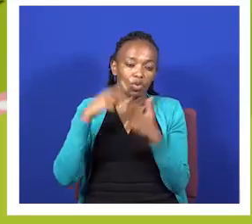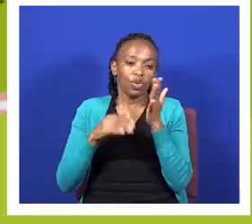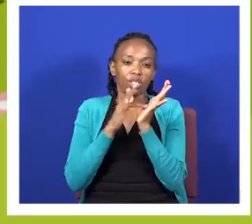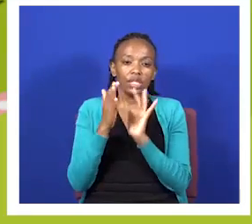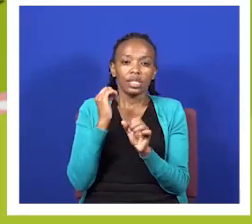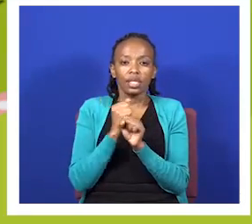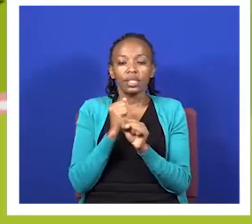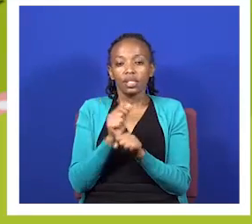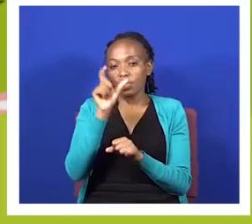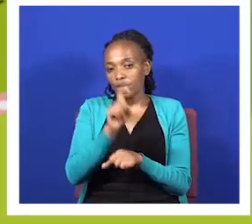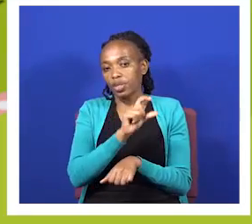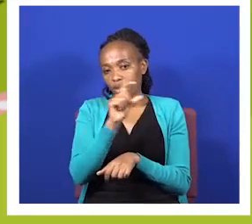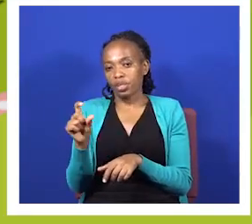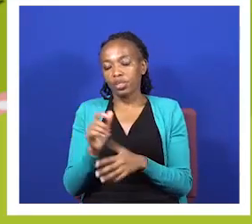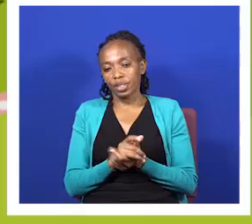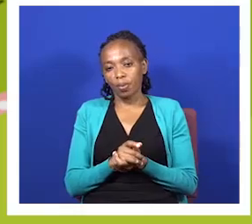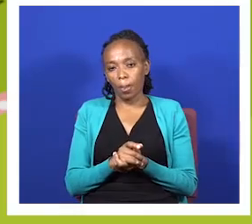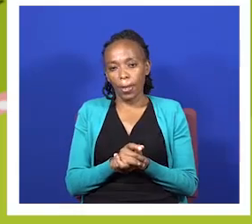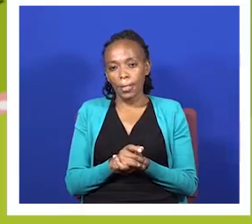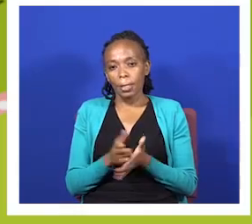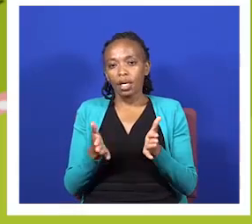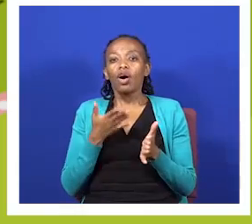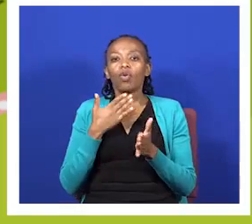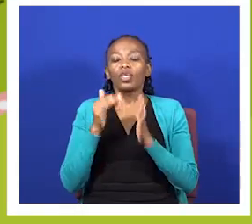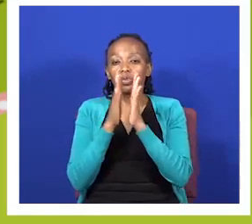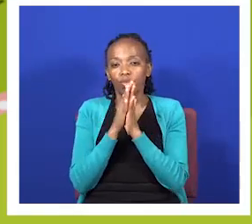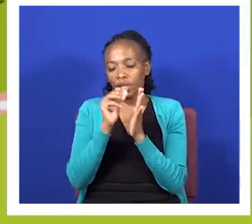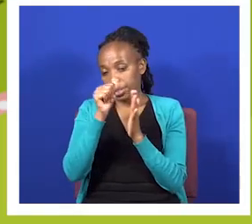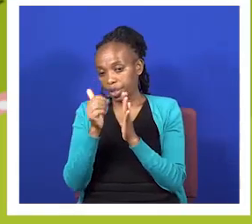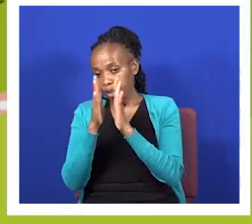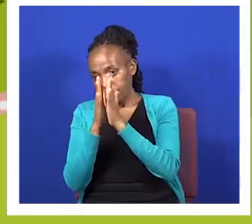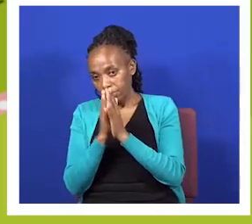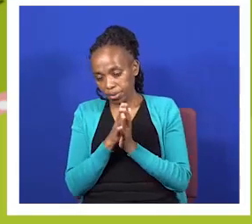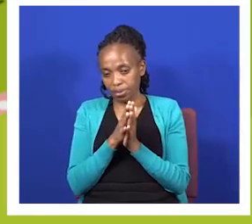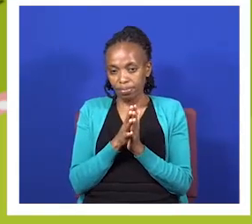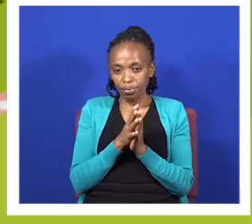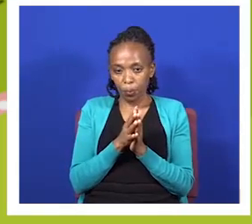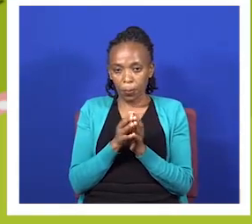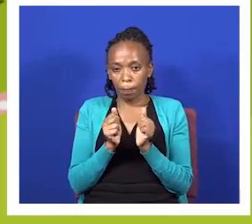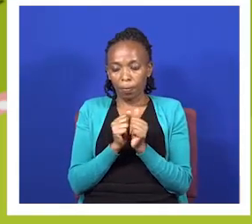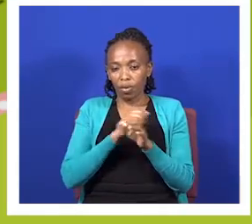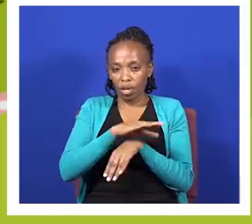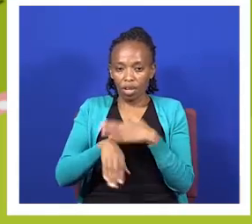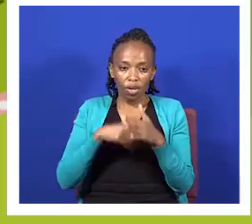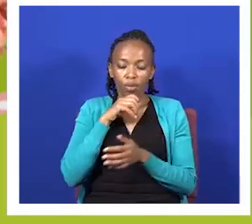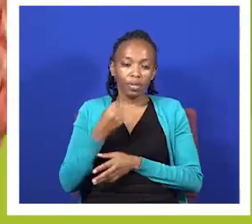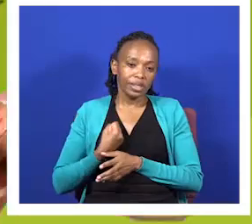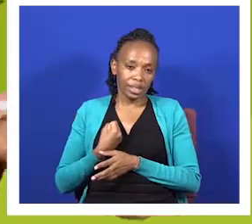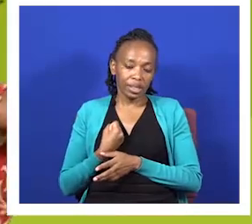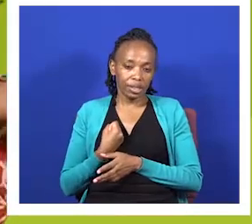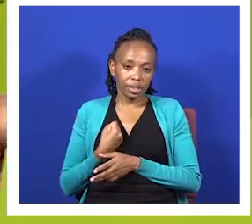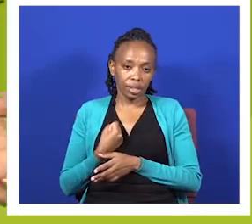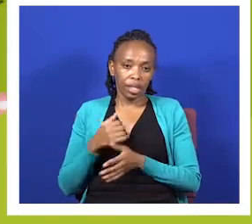of what Jesus did on the cross. Now I want to pray another prayer with all the boys and